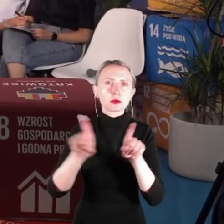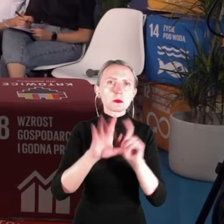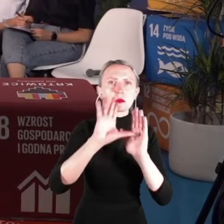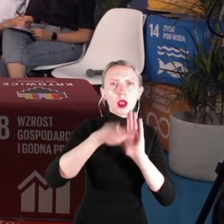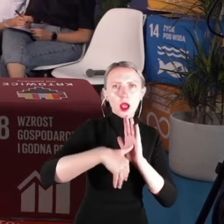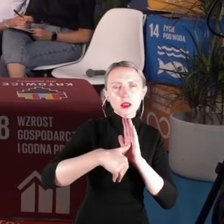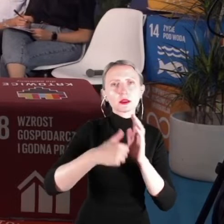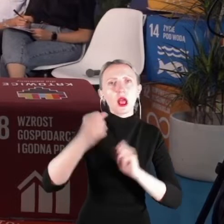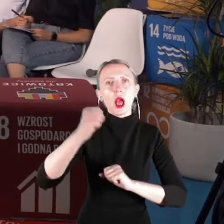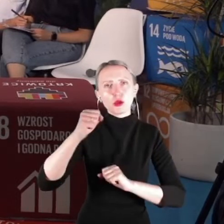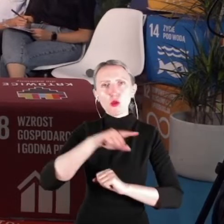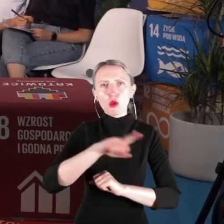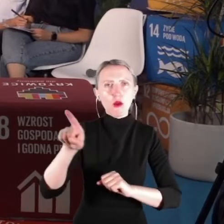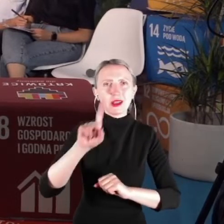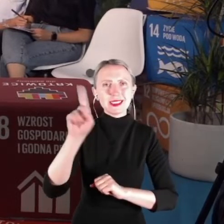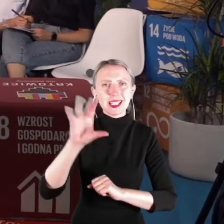of very well